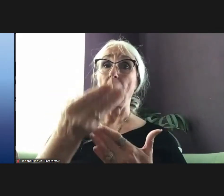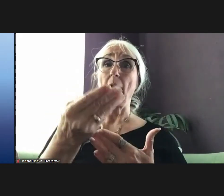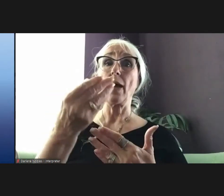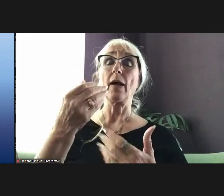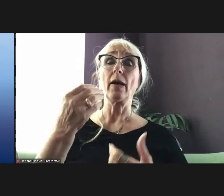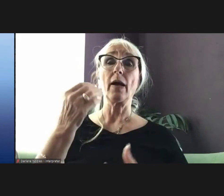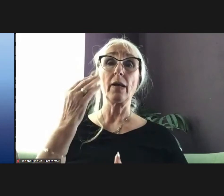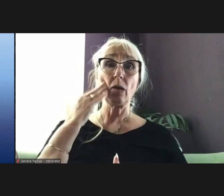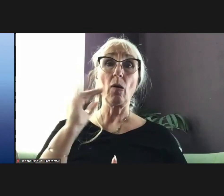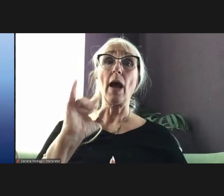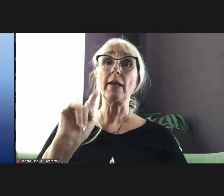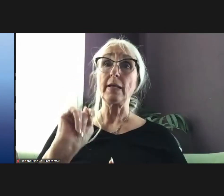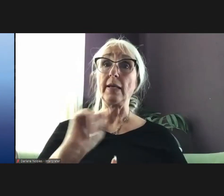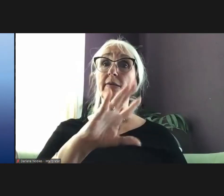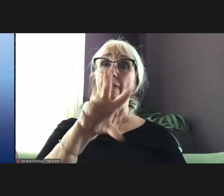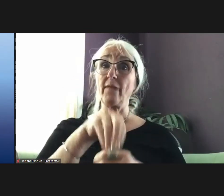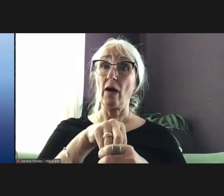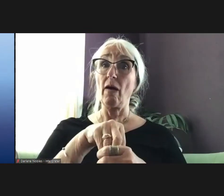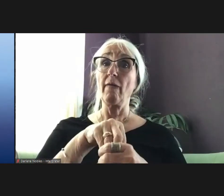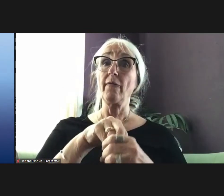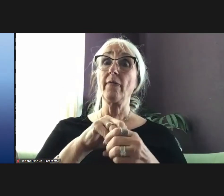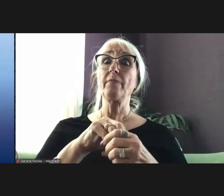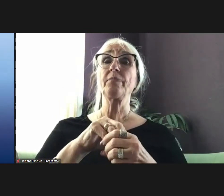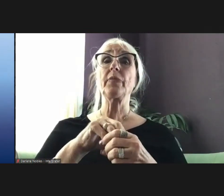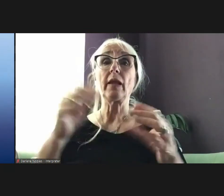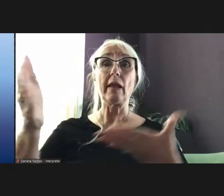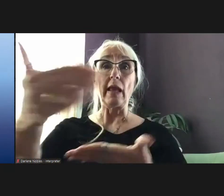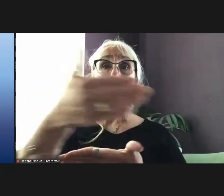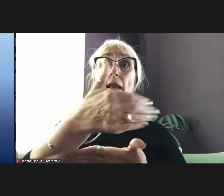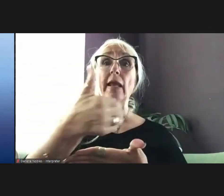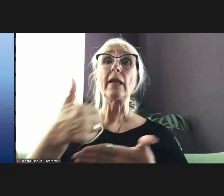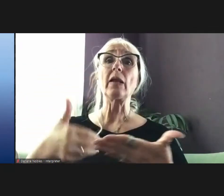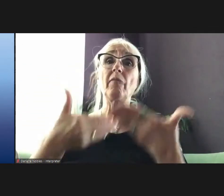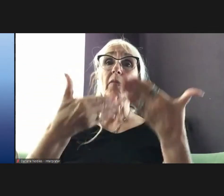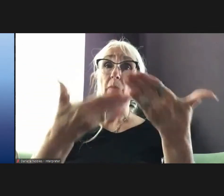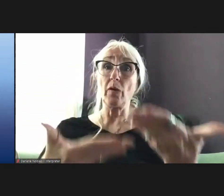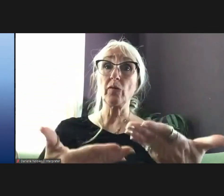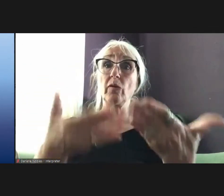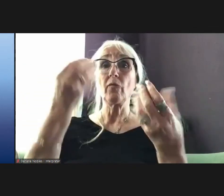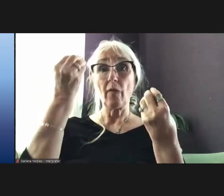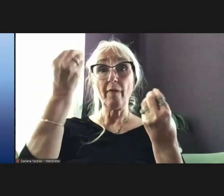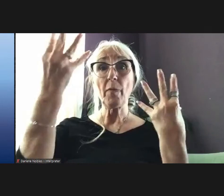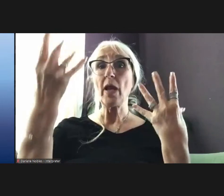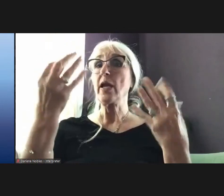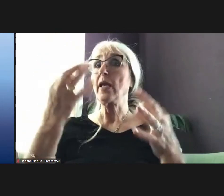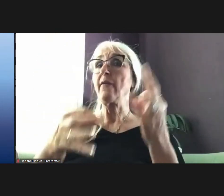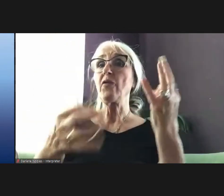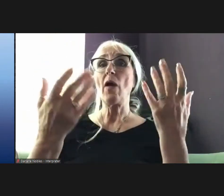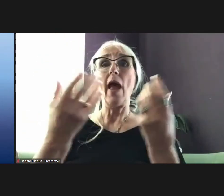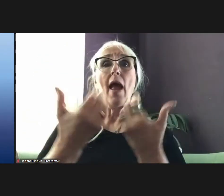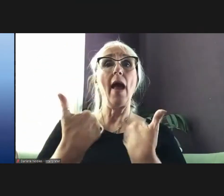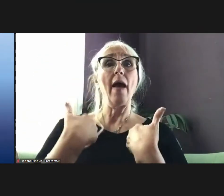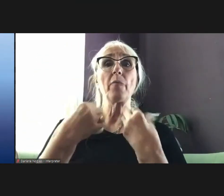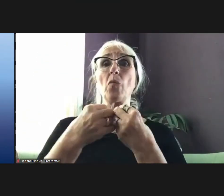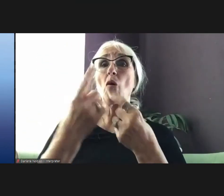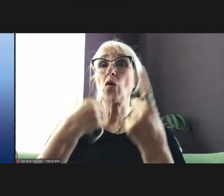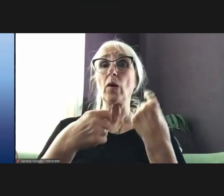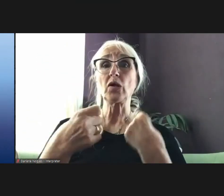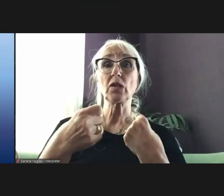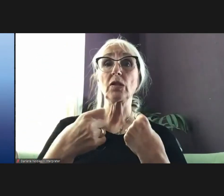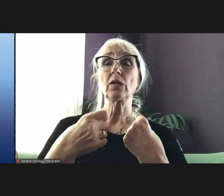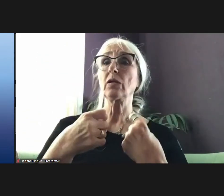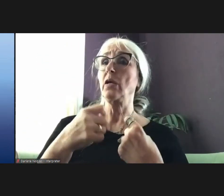been involved, I believe, in that gathering of that proposal and the information, if we have any questions, further questions. Is this something that